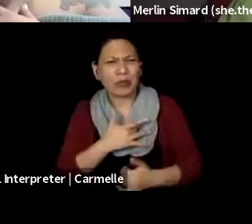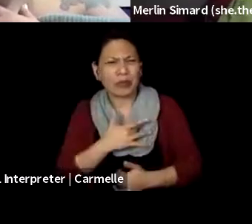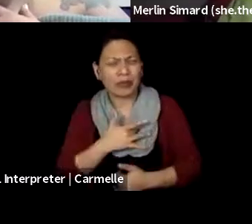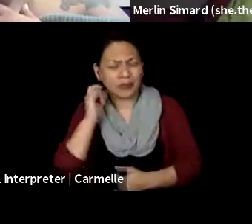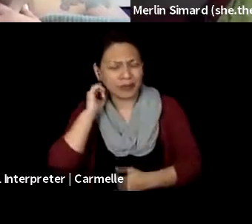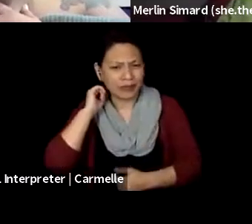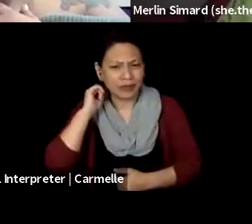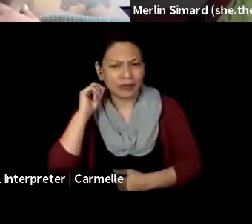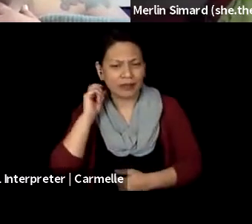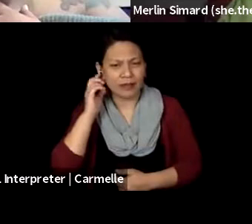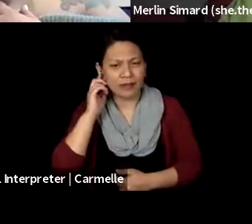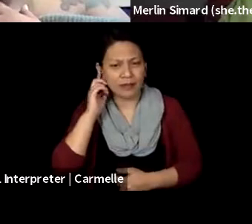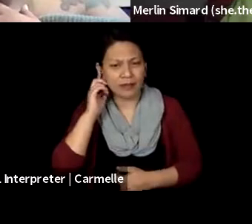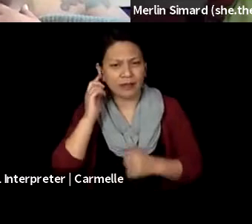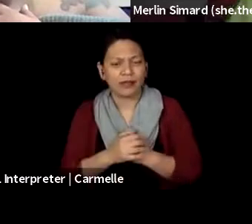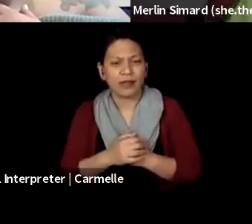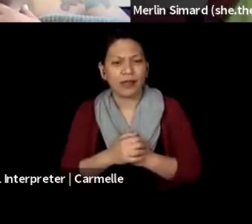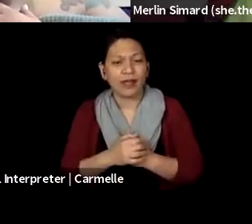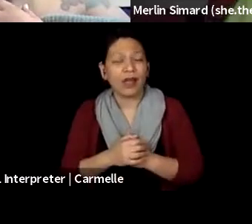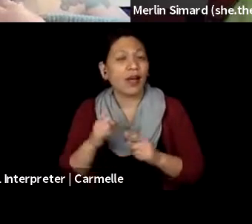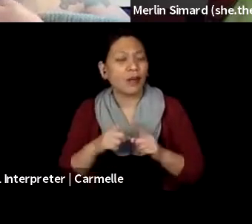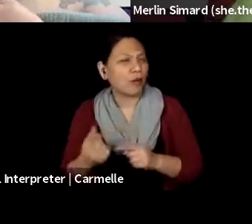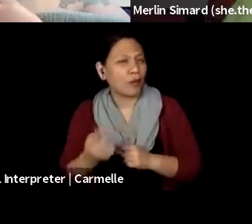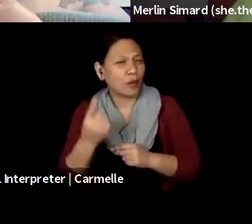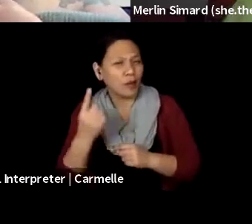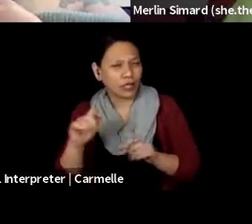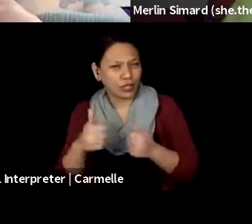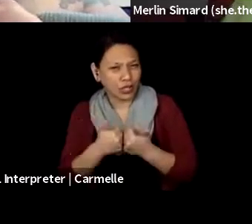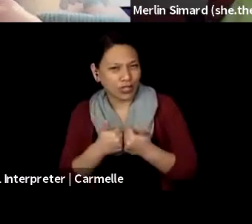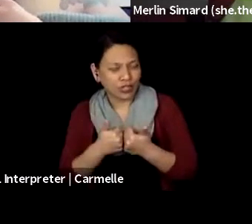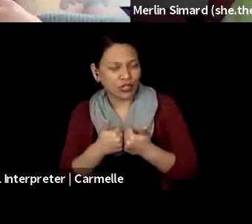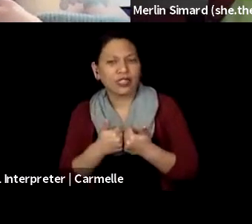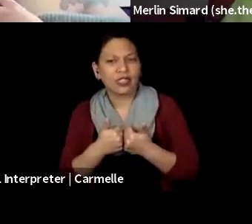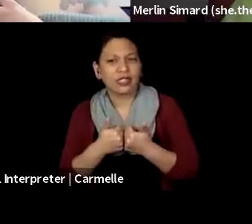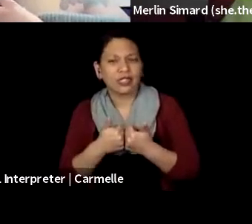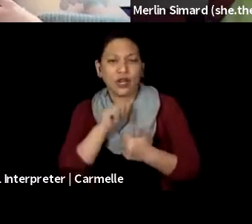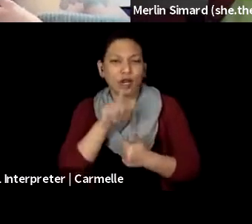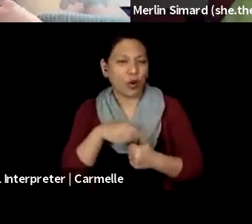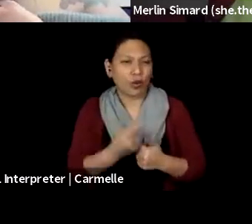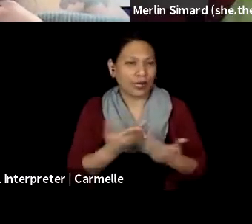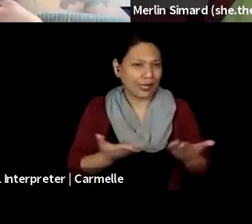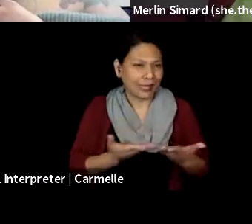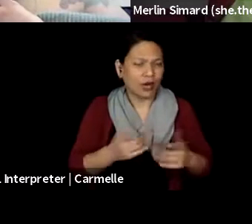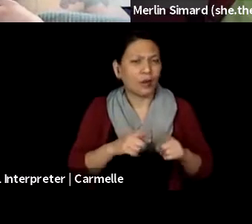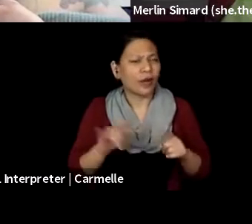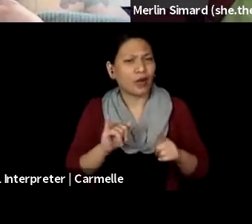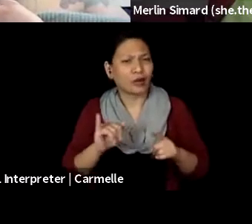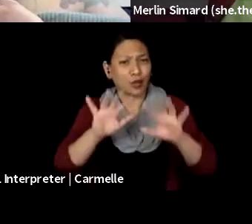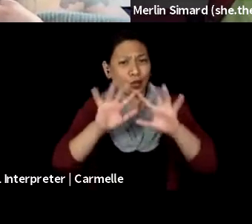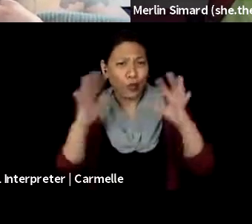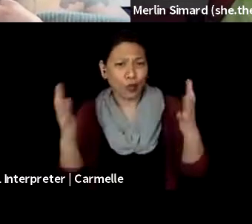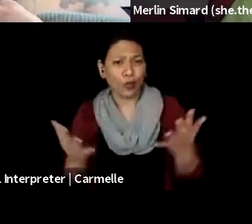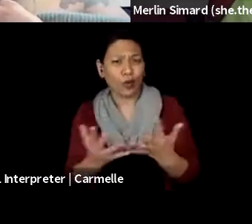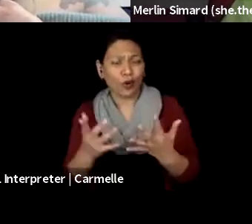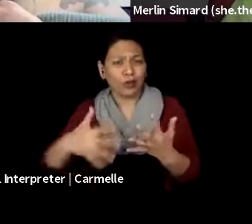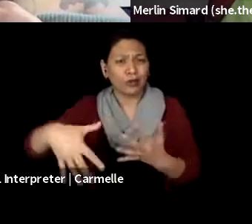But beyond that, one of the challenges, I think, not only here in Mokhinstis, but pretty much everywhere across the globe,